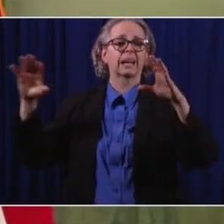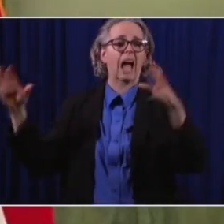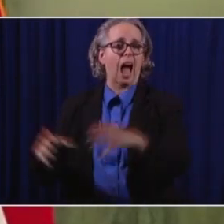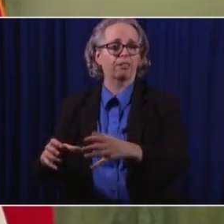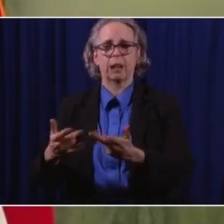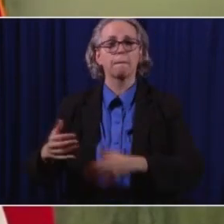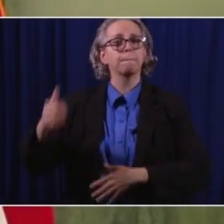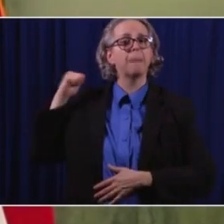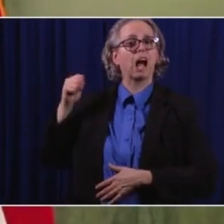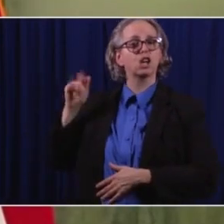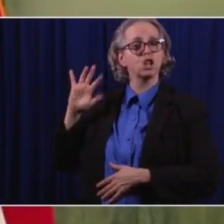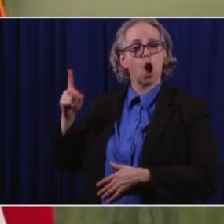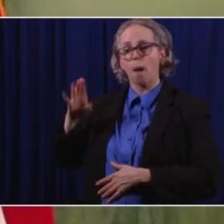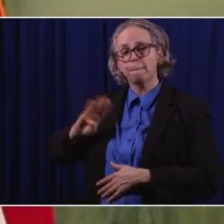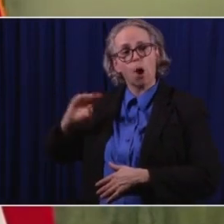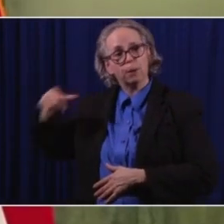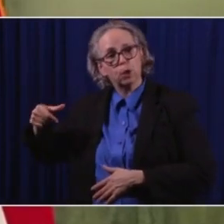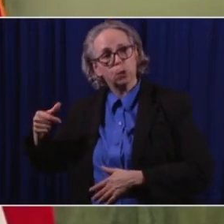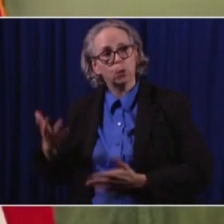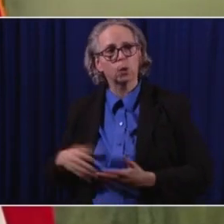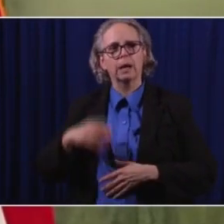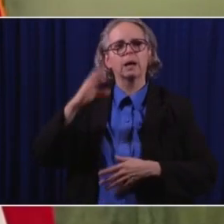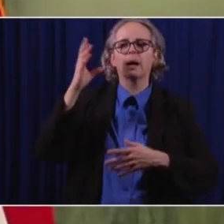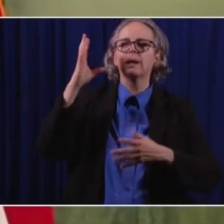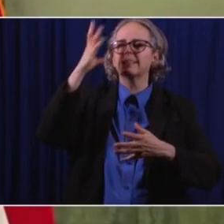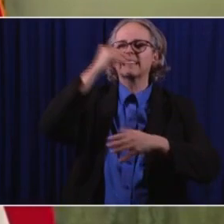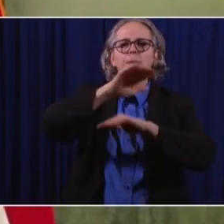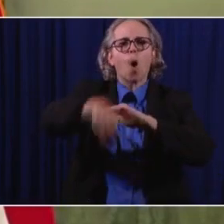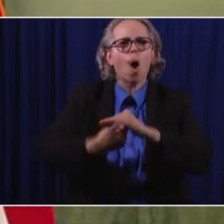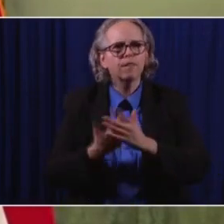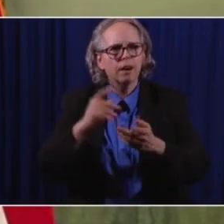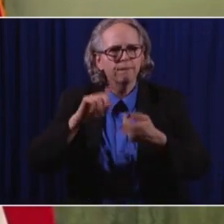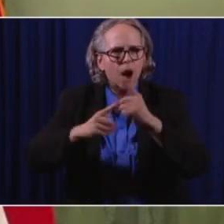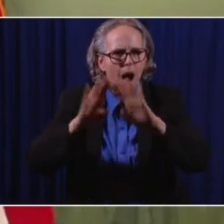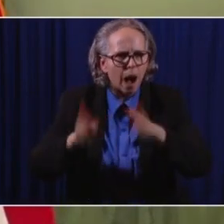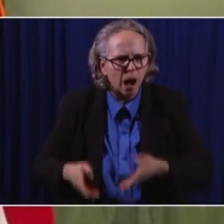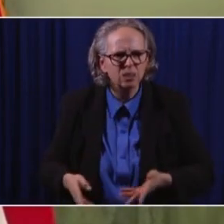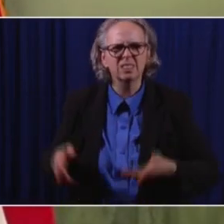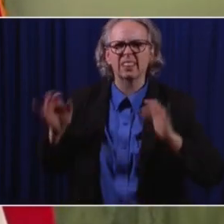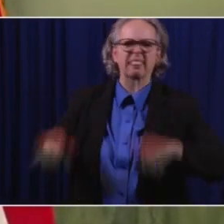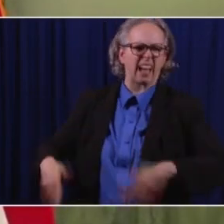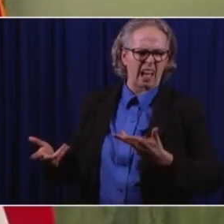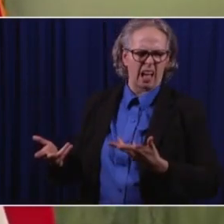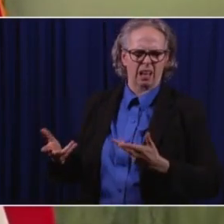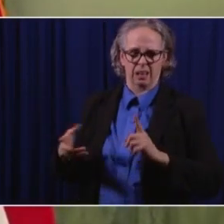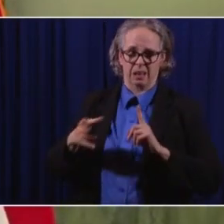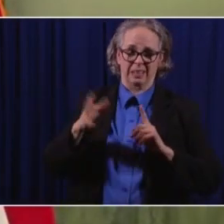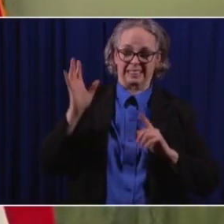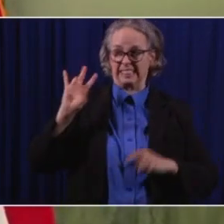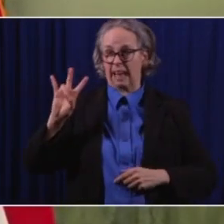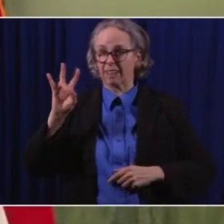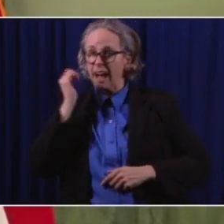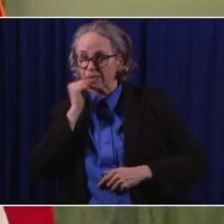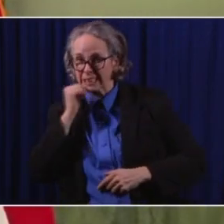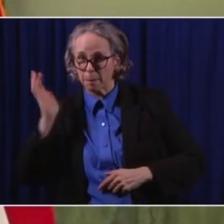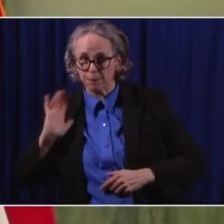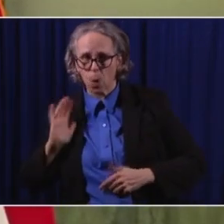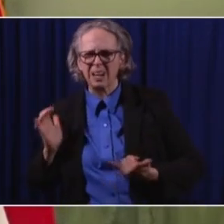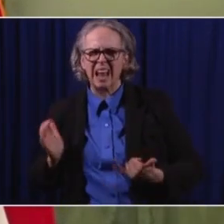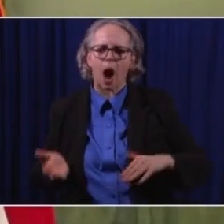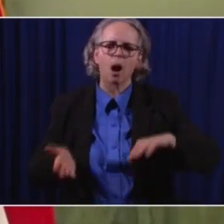and overnight sleepovers. Cases have increased from 7 to 10 a day 3 weeks ago is what it was, now